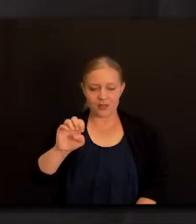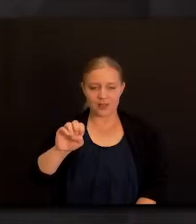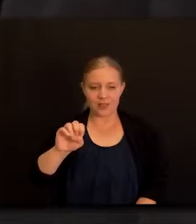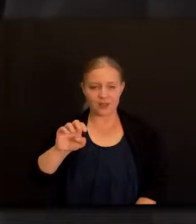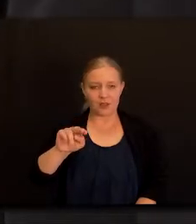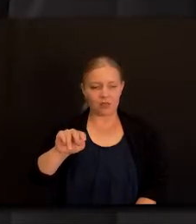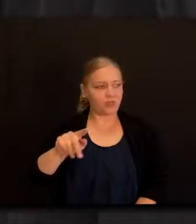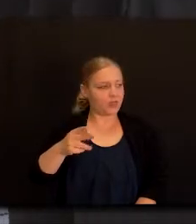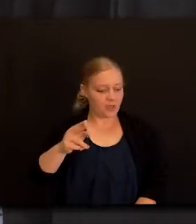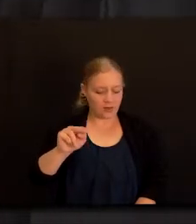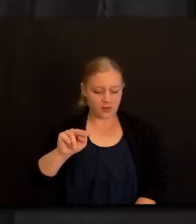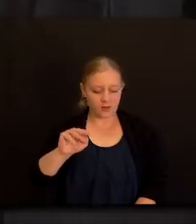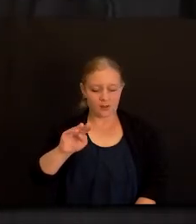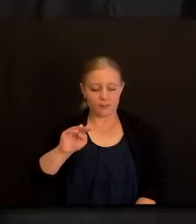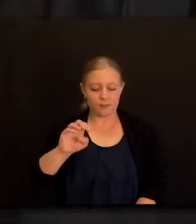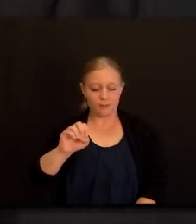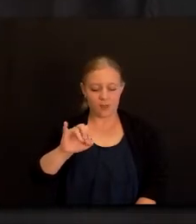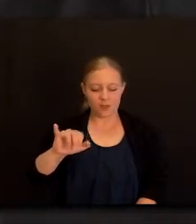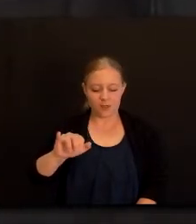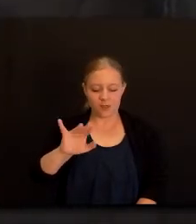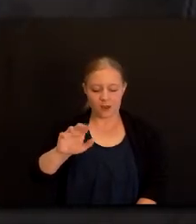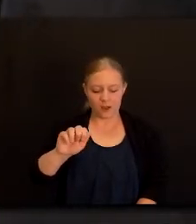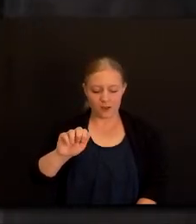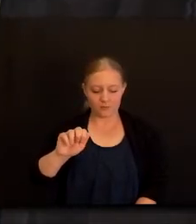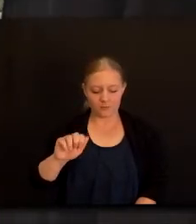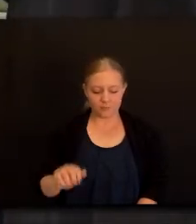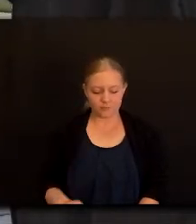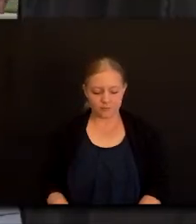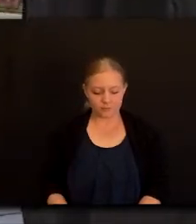Ethan Hiram Mejia.